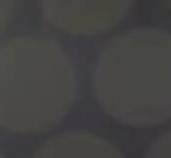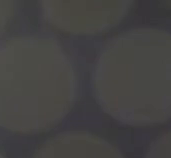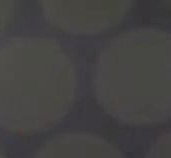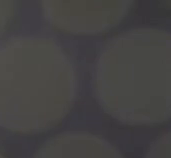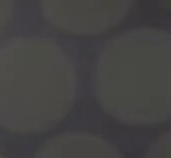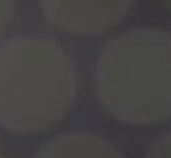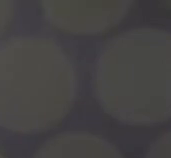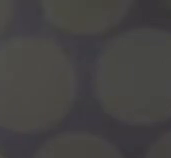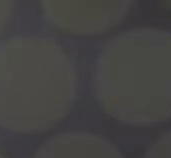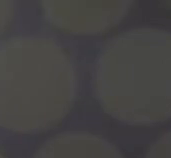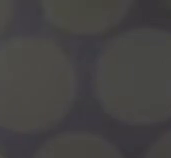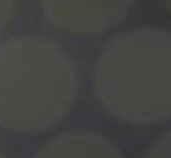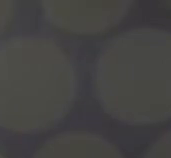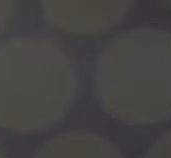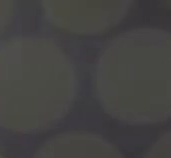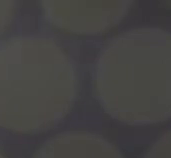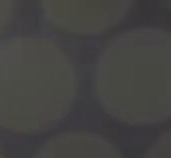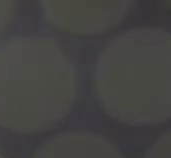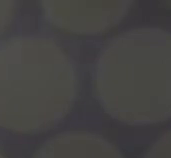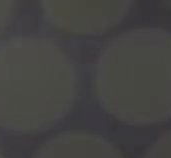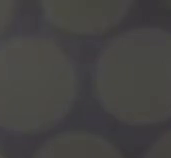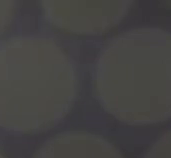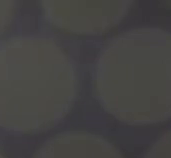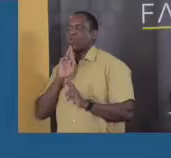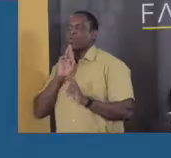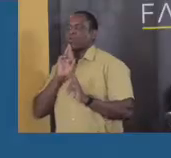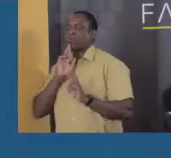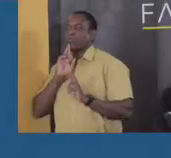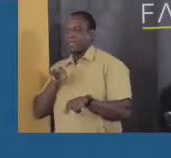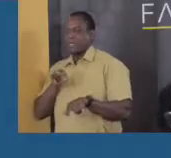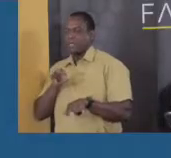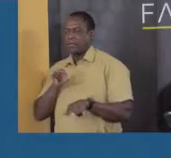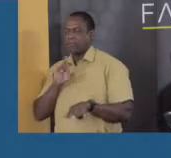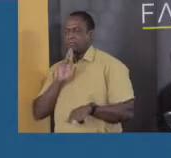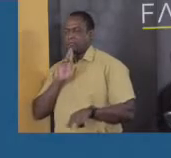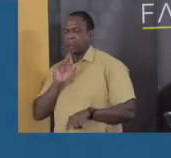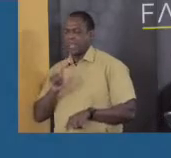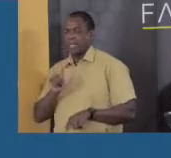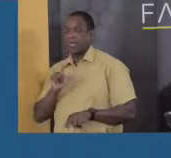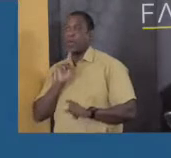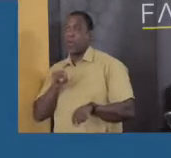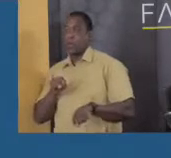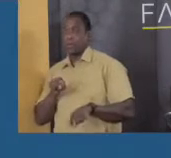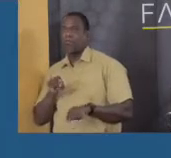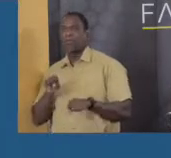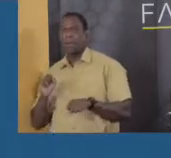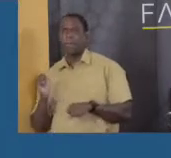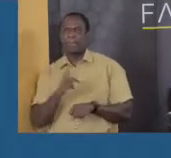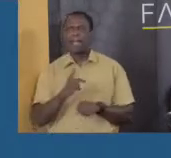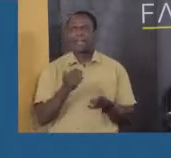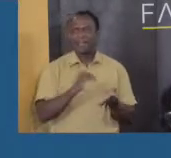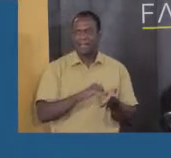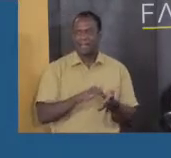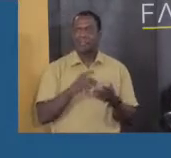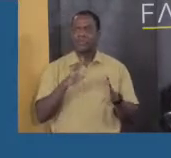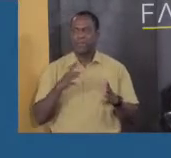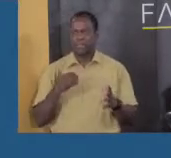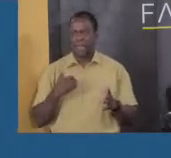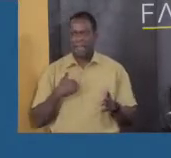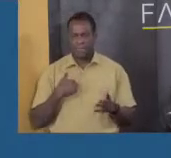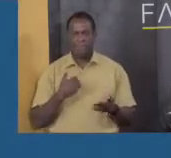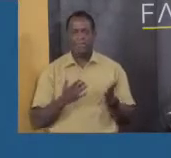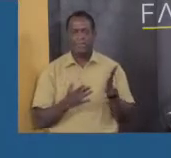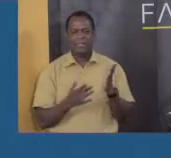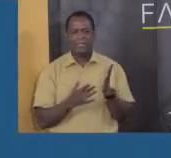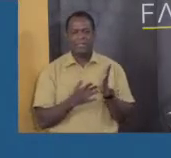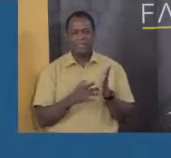is a sure sale. You would only cut to stock if you're doing like basics. You know, so if you